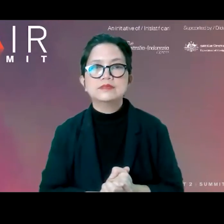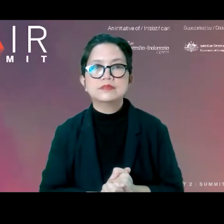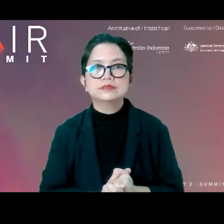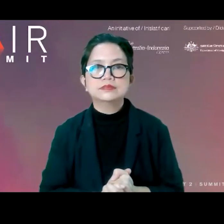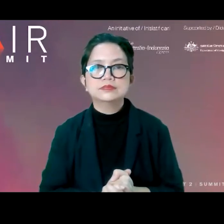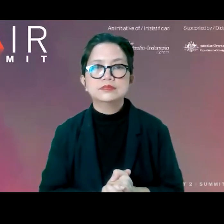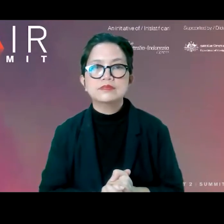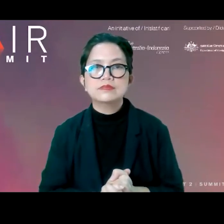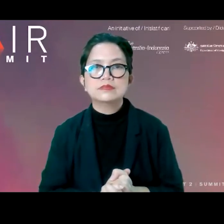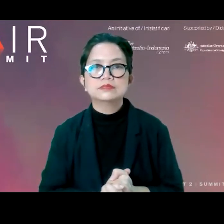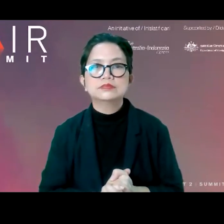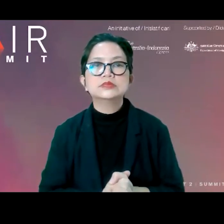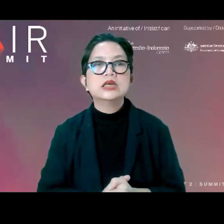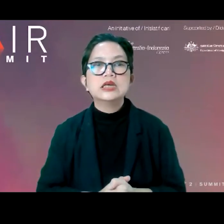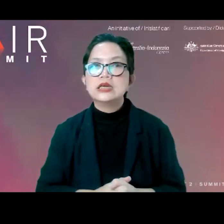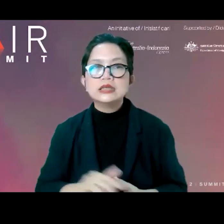lockdown or not.